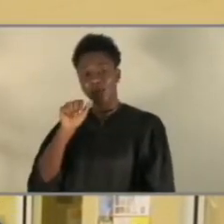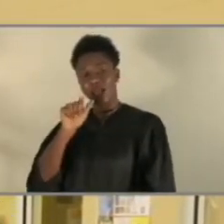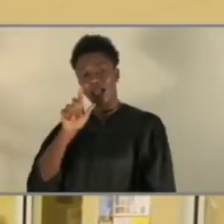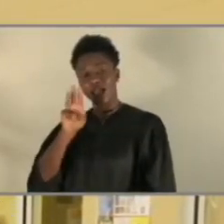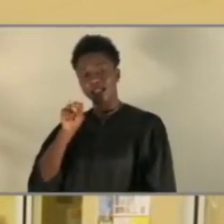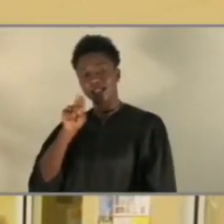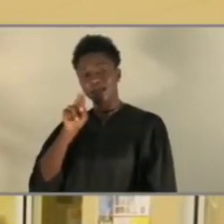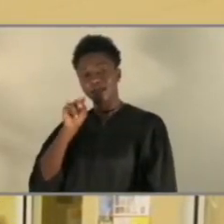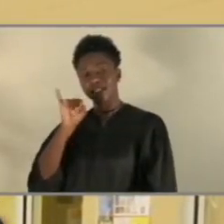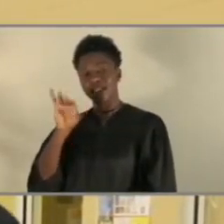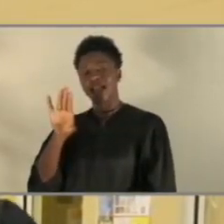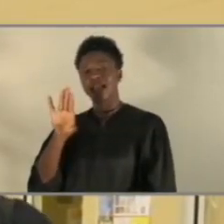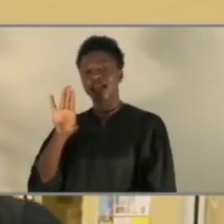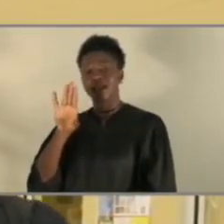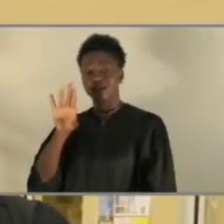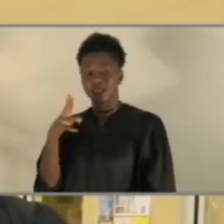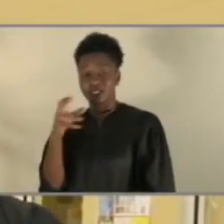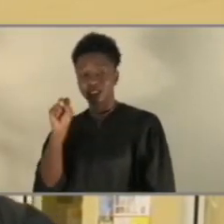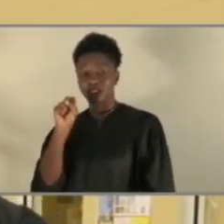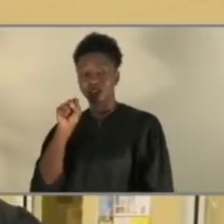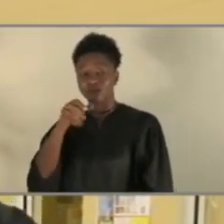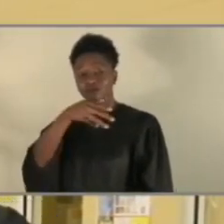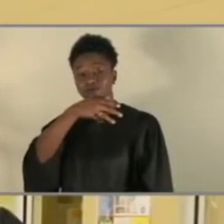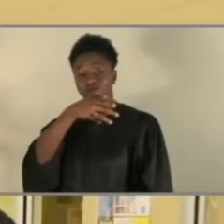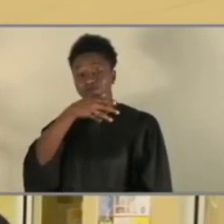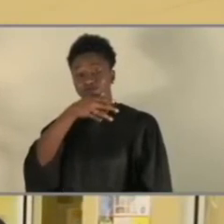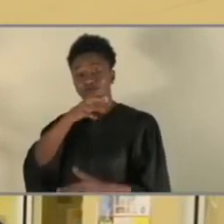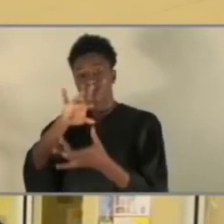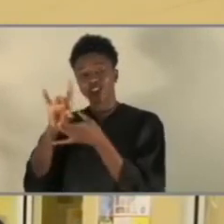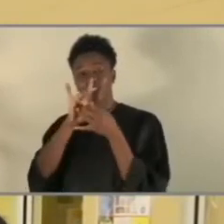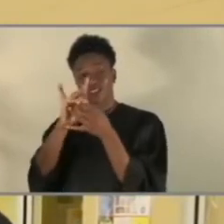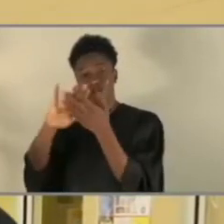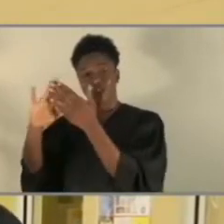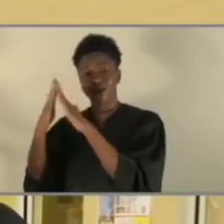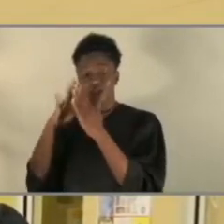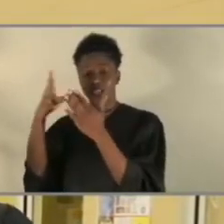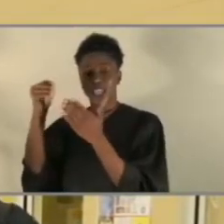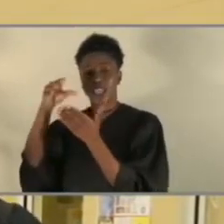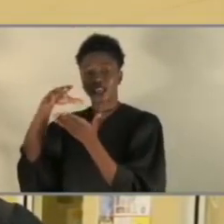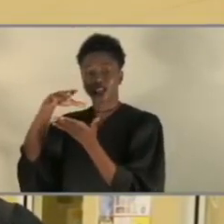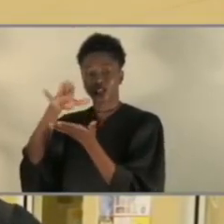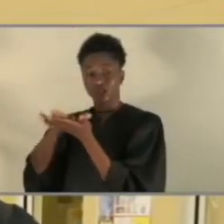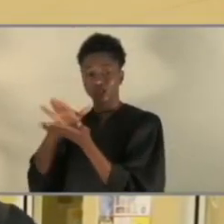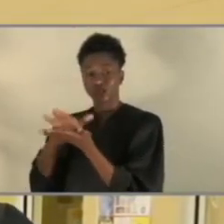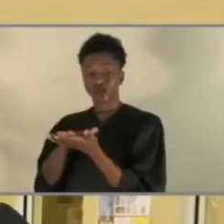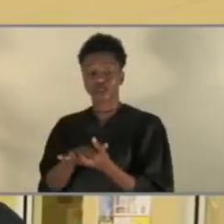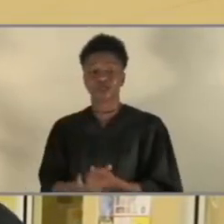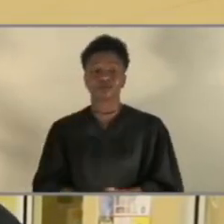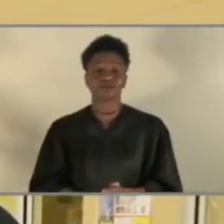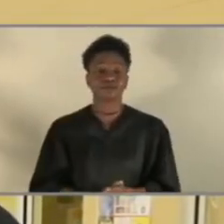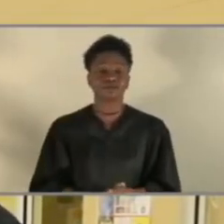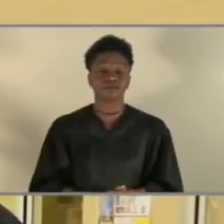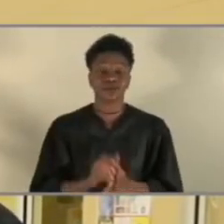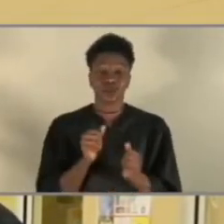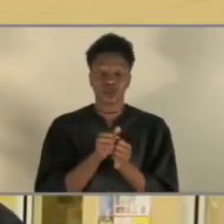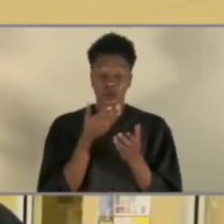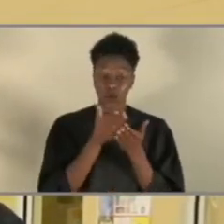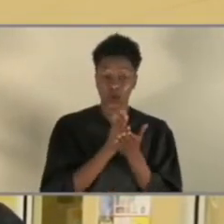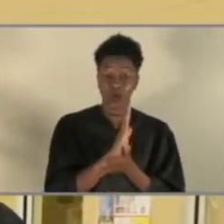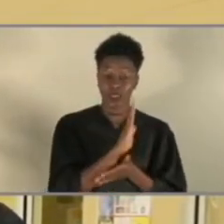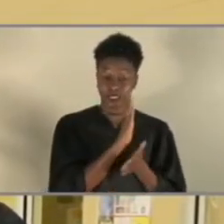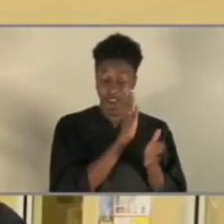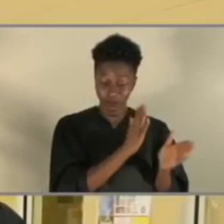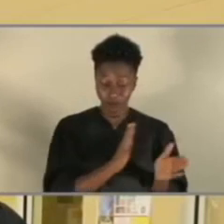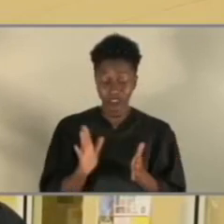Beach Kyler Bulldogs United for Community and Schools. As in all rites of passage, you have been required to prove